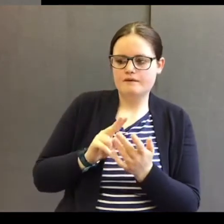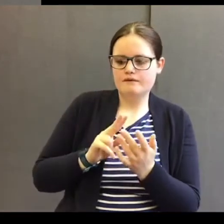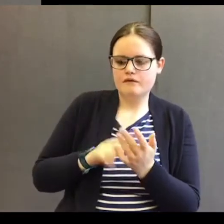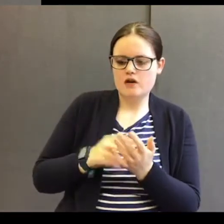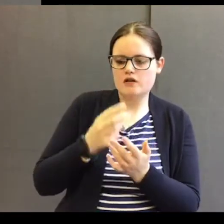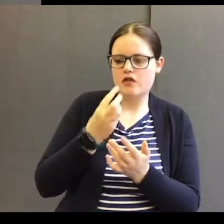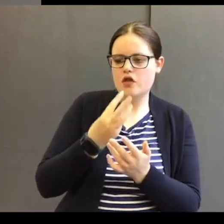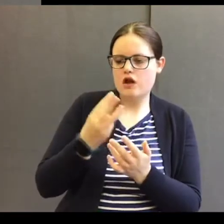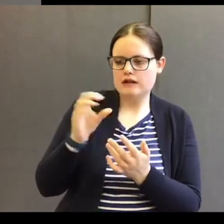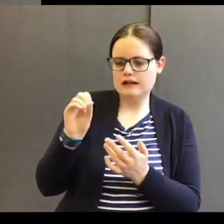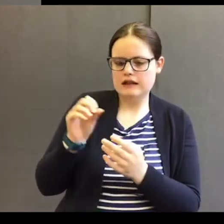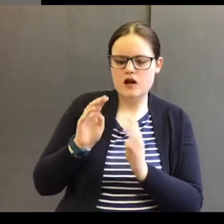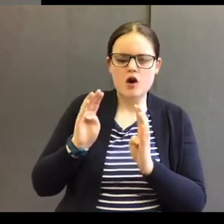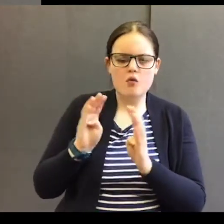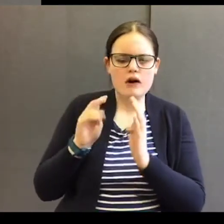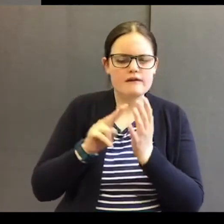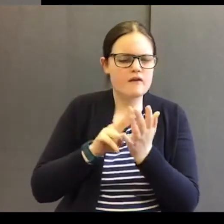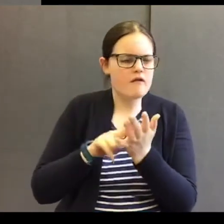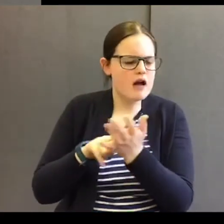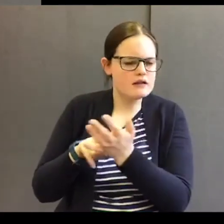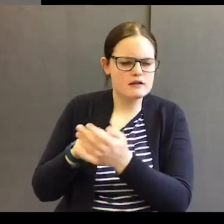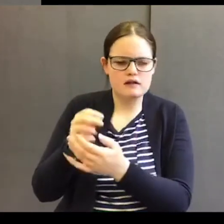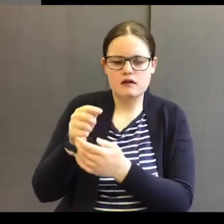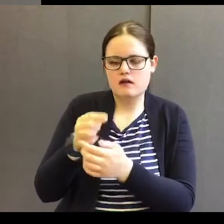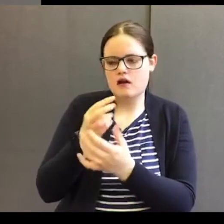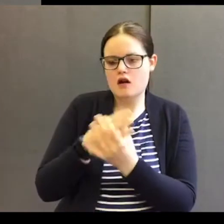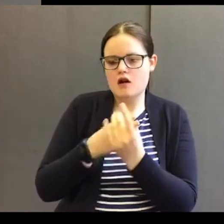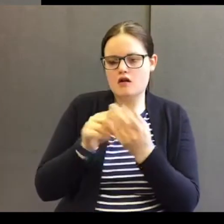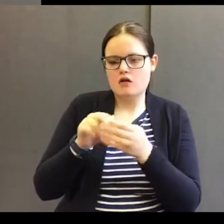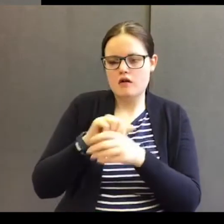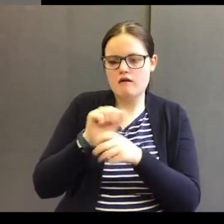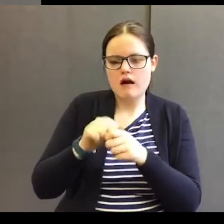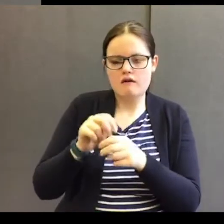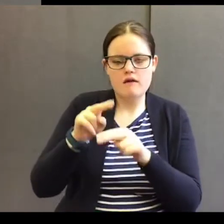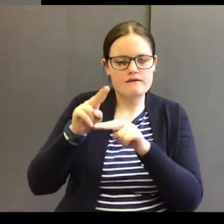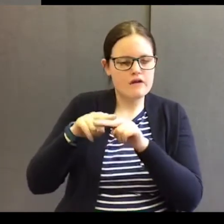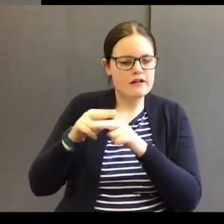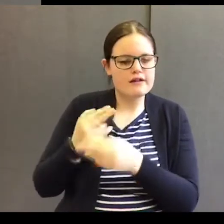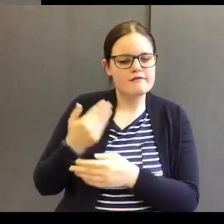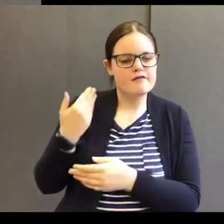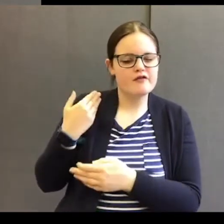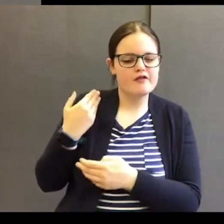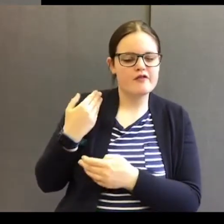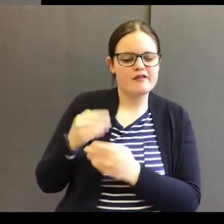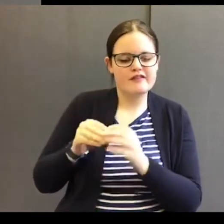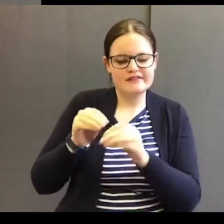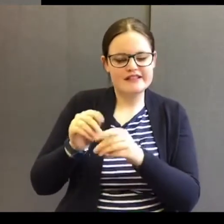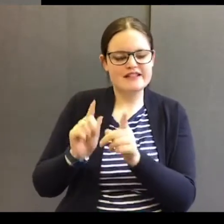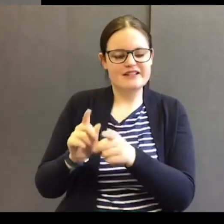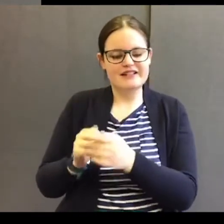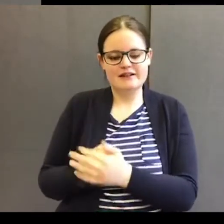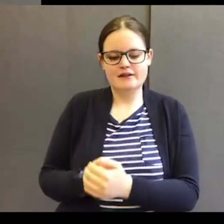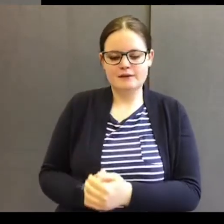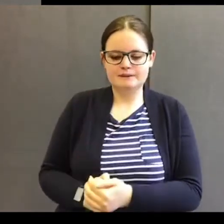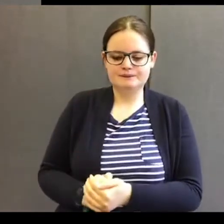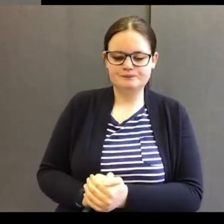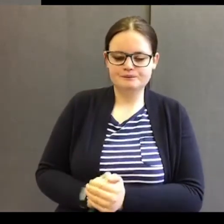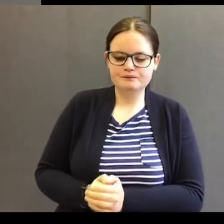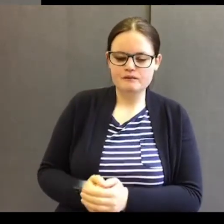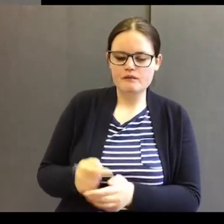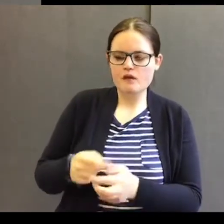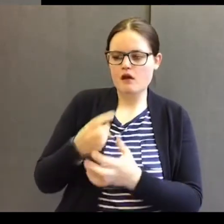down at verse 30. These are wonderful verses. The God of our fathers. This is what they're